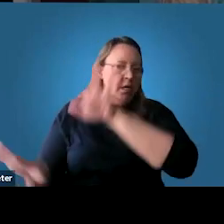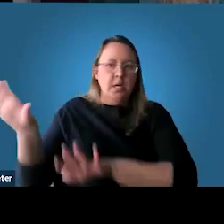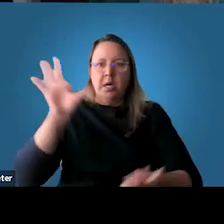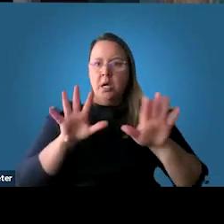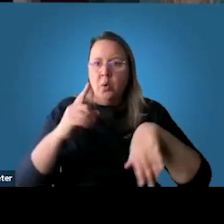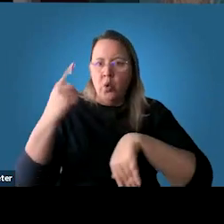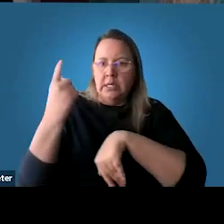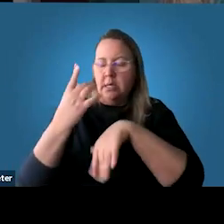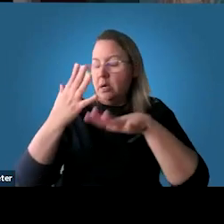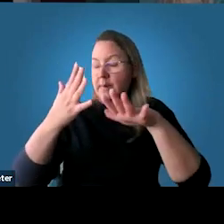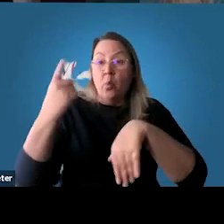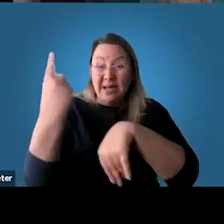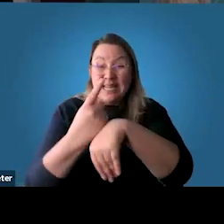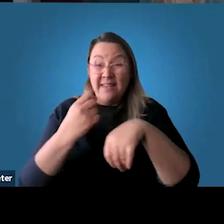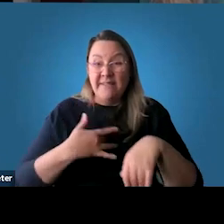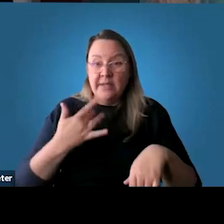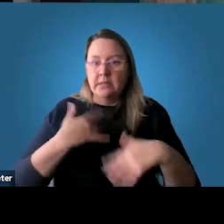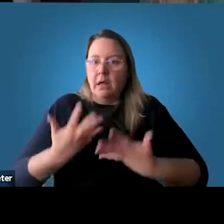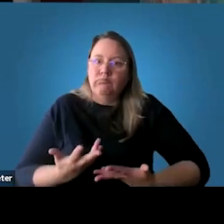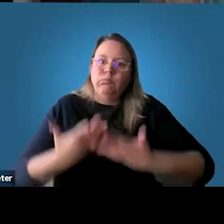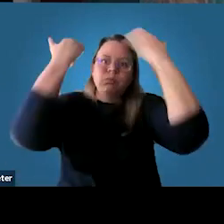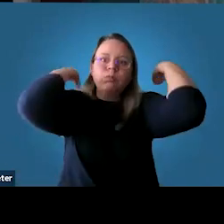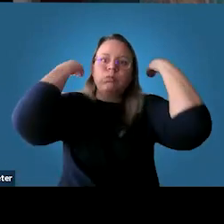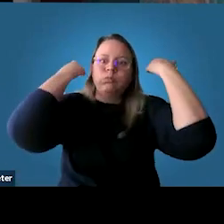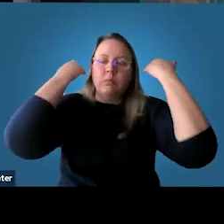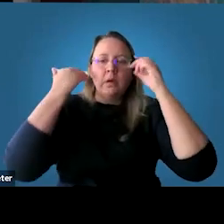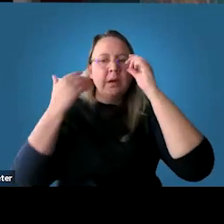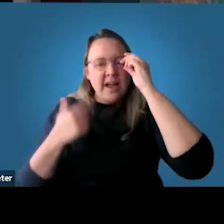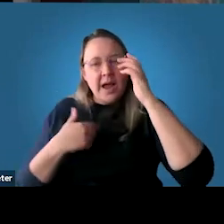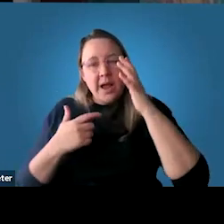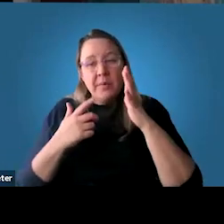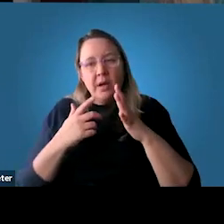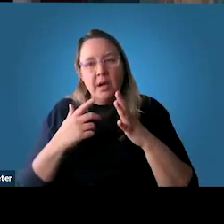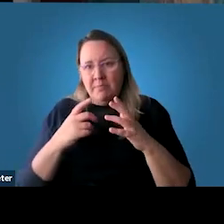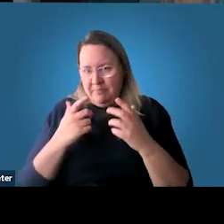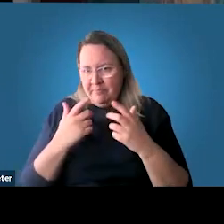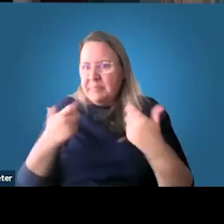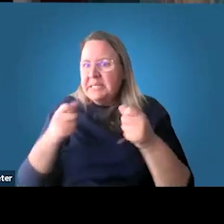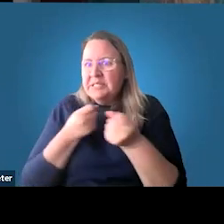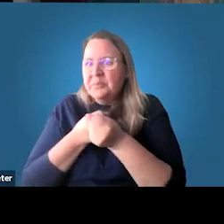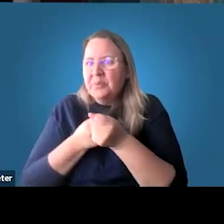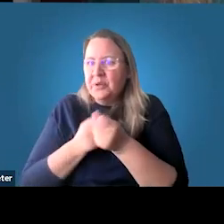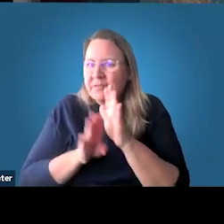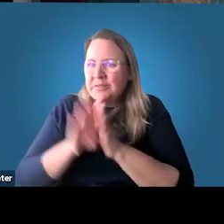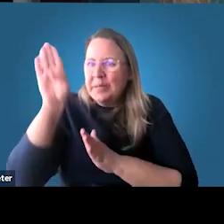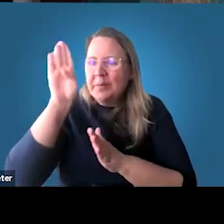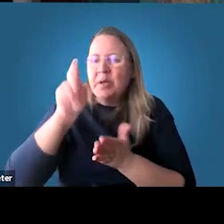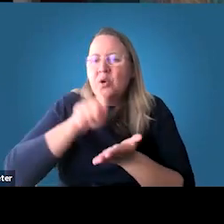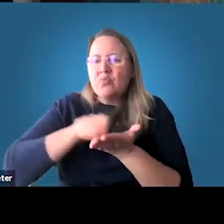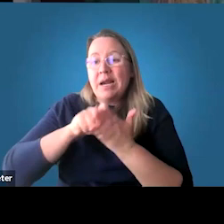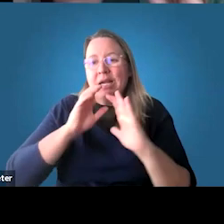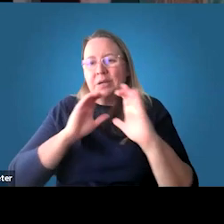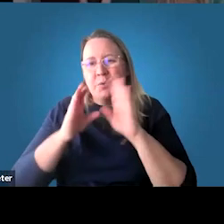big game of whack-a-mole, I'm still a huge proponent of developing strategy and sitting down to write a communications